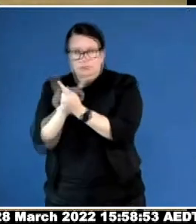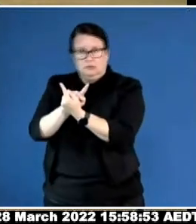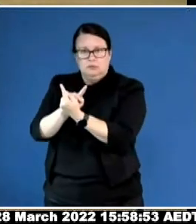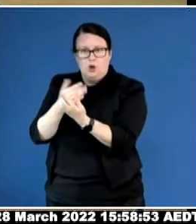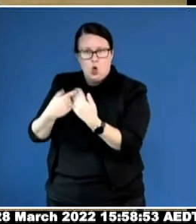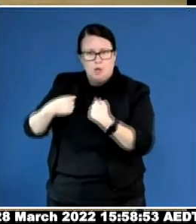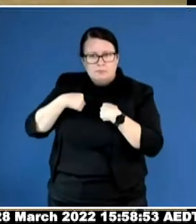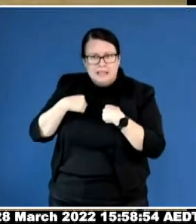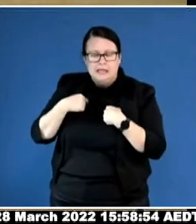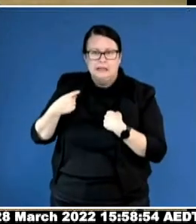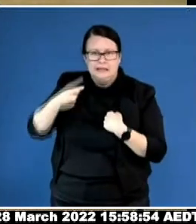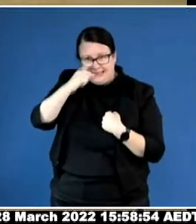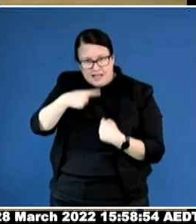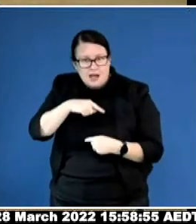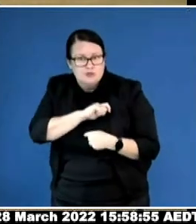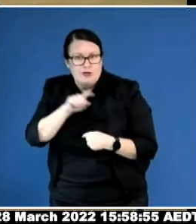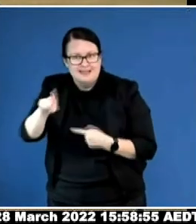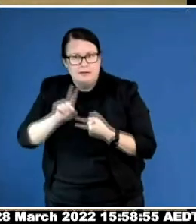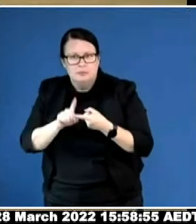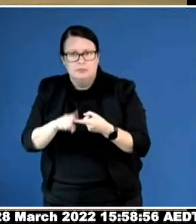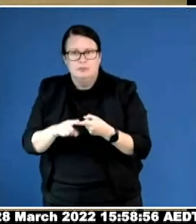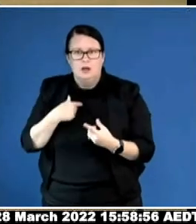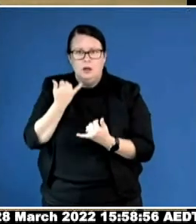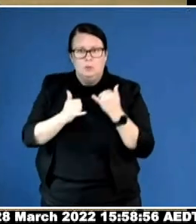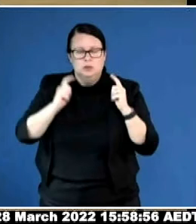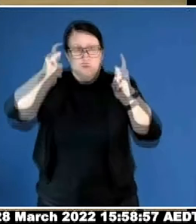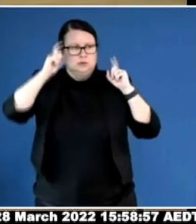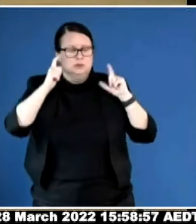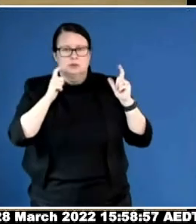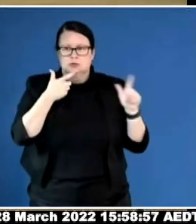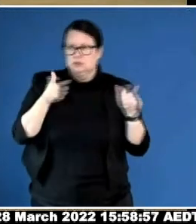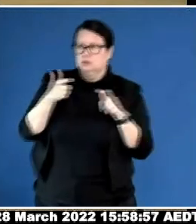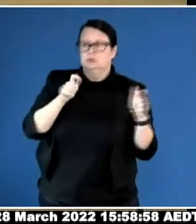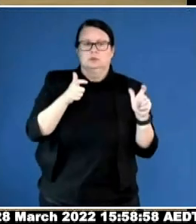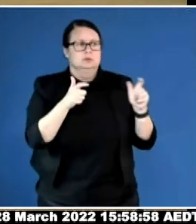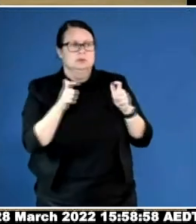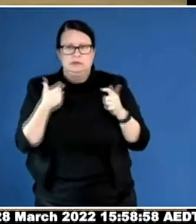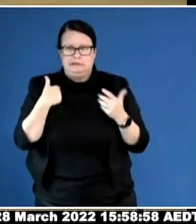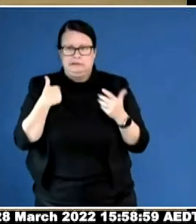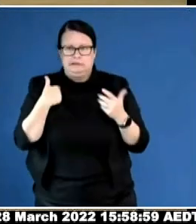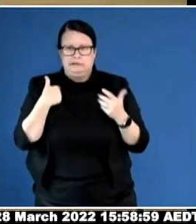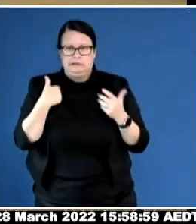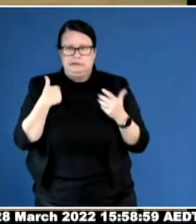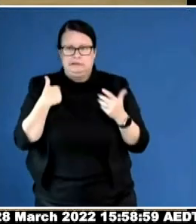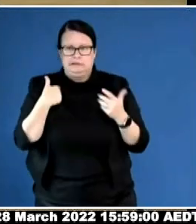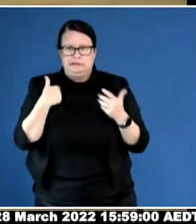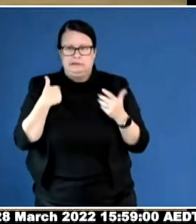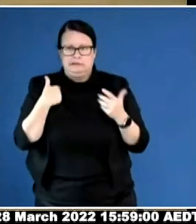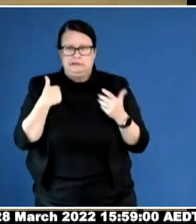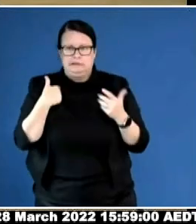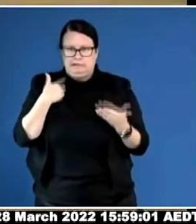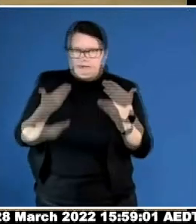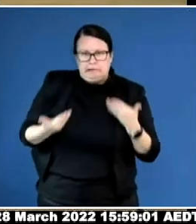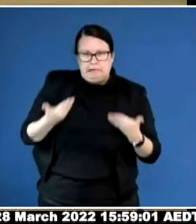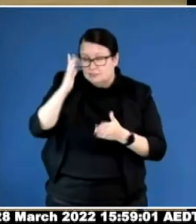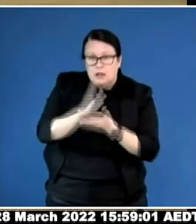it affects my trust levels. I become hypervigilant and hypersensitive, and all this doubt comes in. I start thinking,